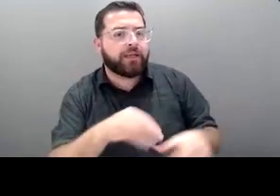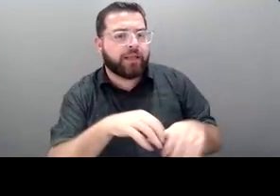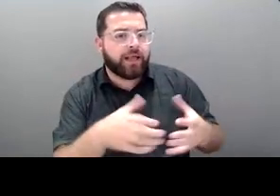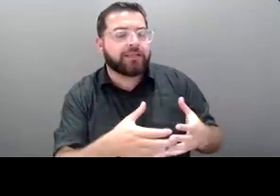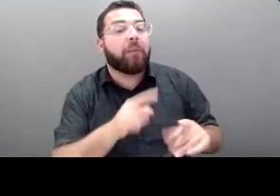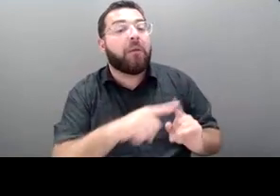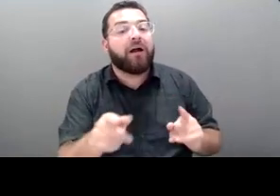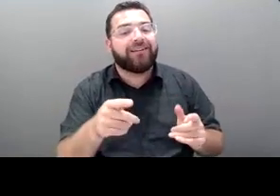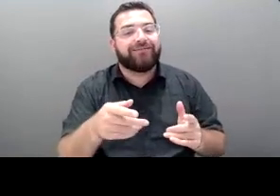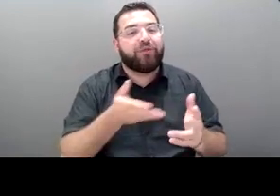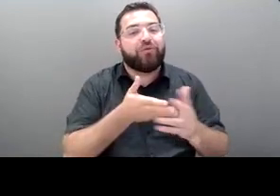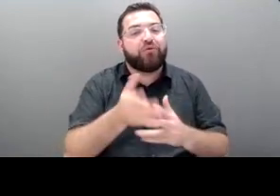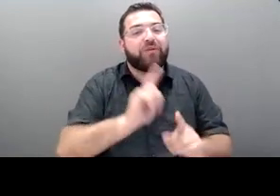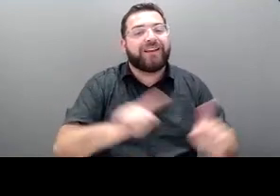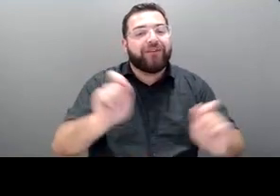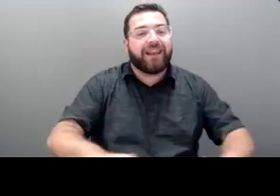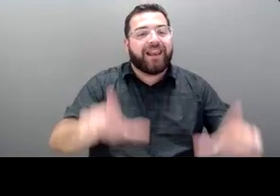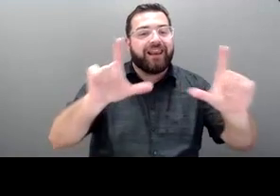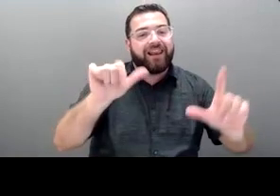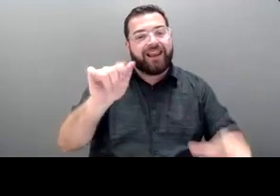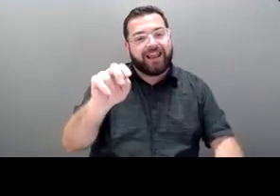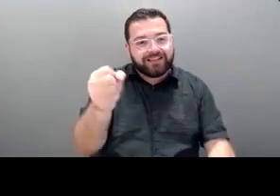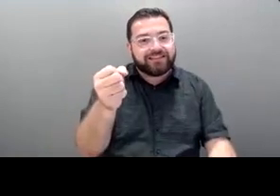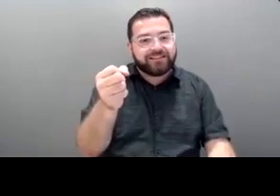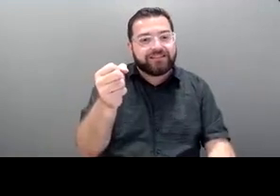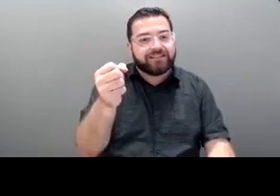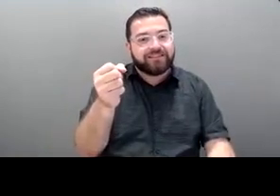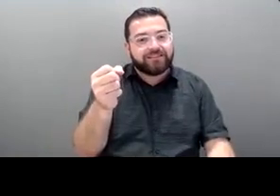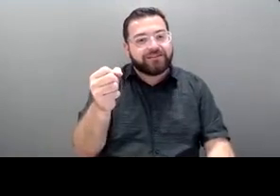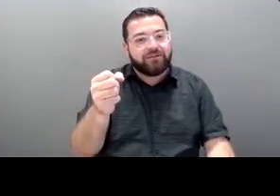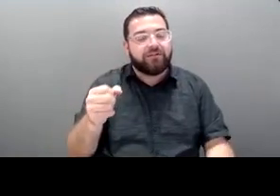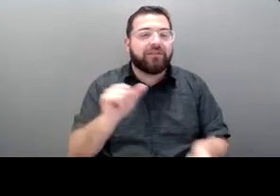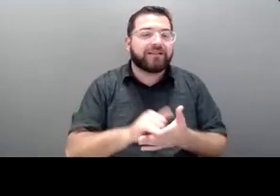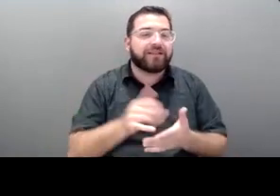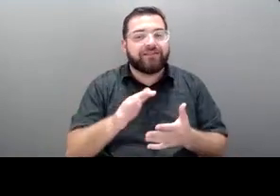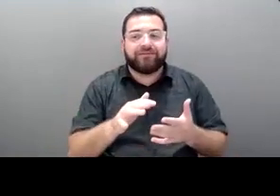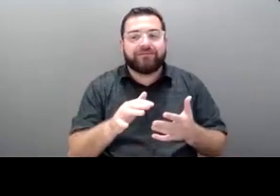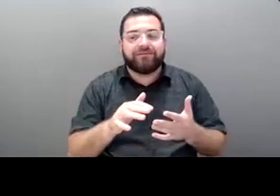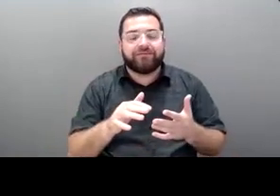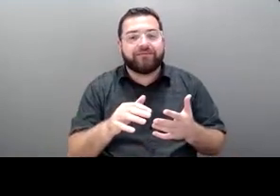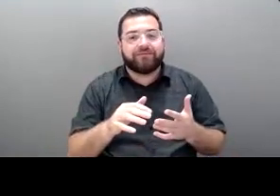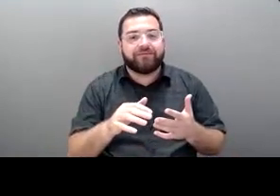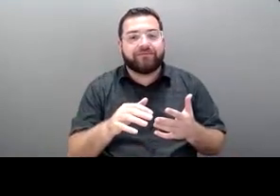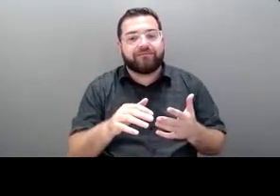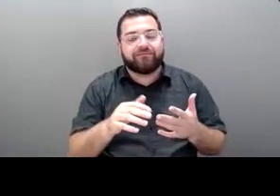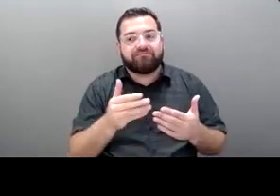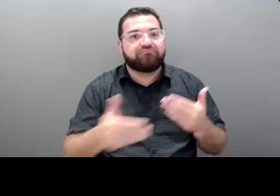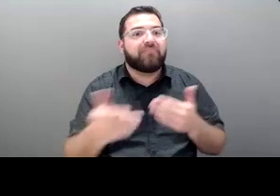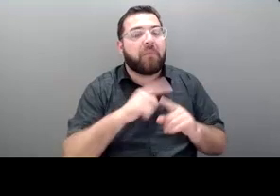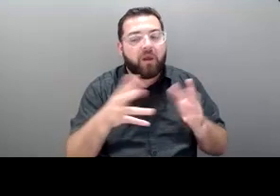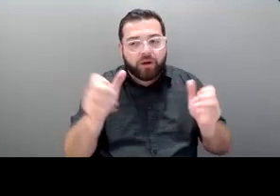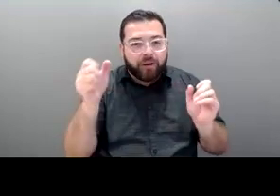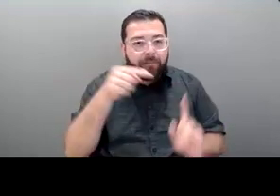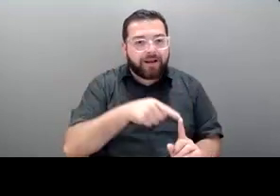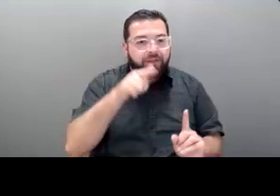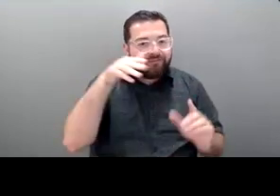lens. So that's a kind of a big leap. And I do want to get back to this focus, and especially